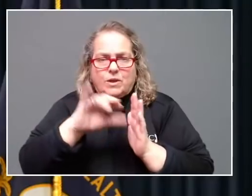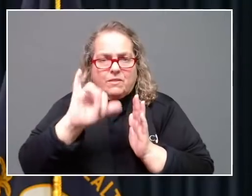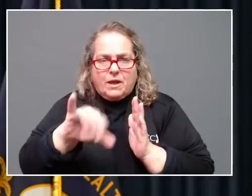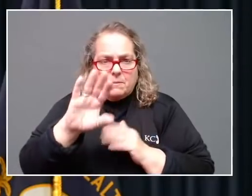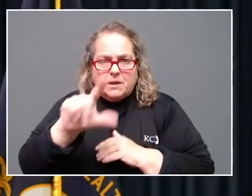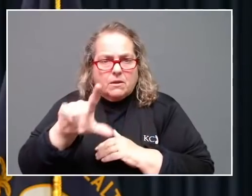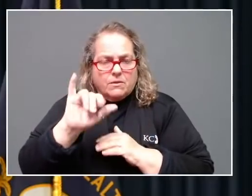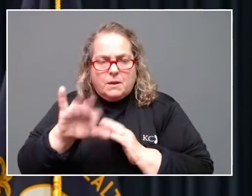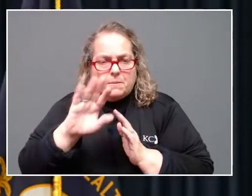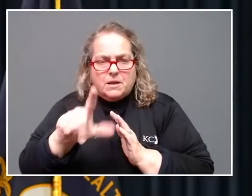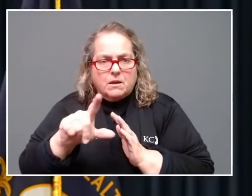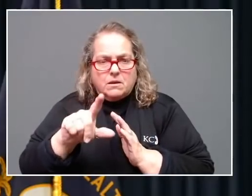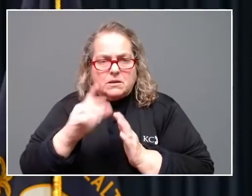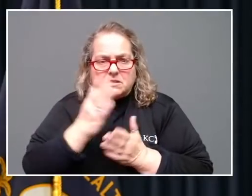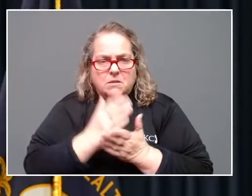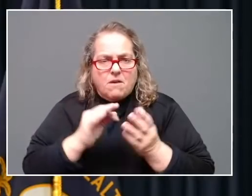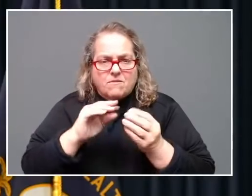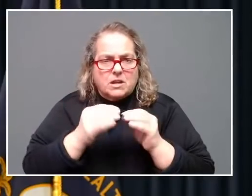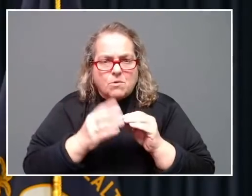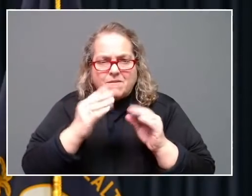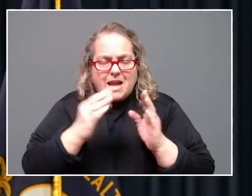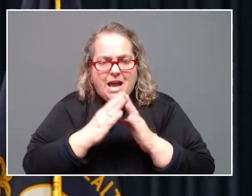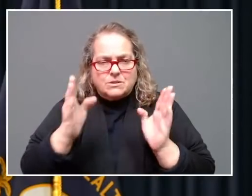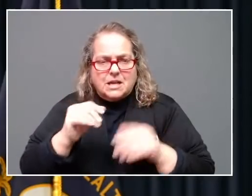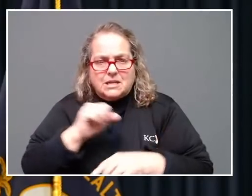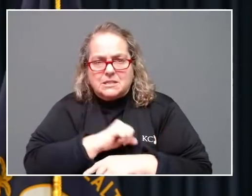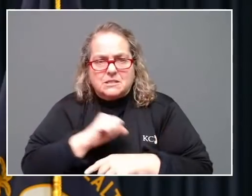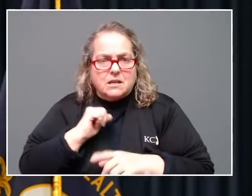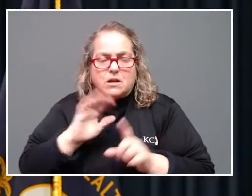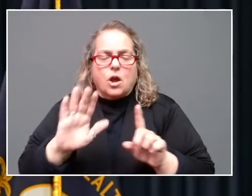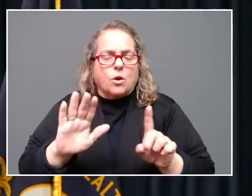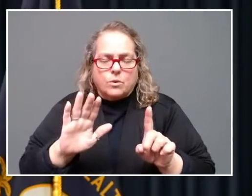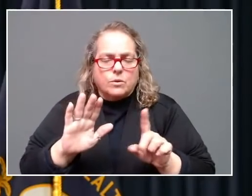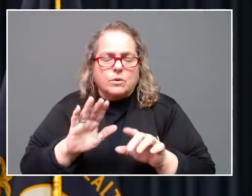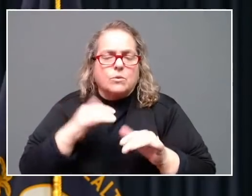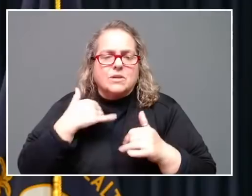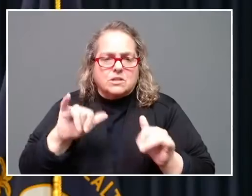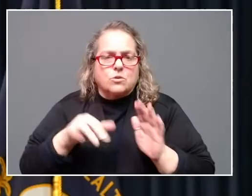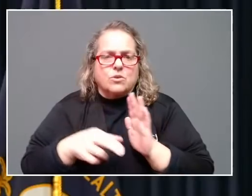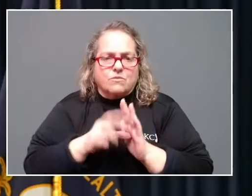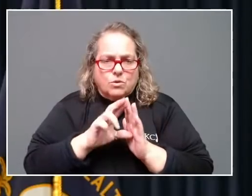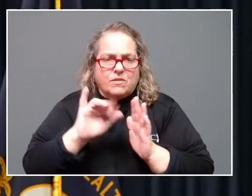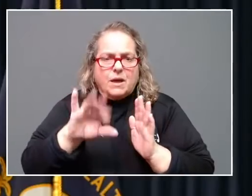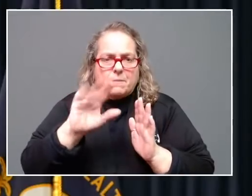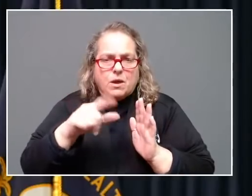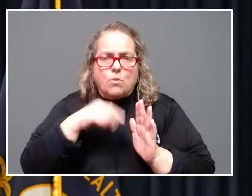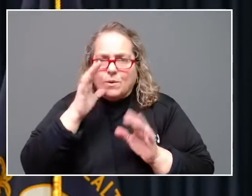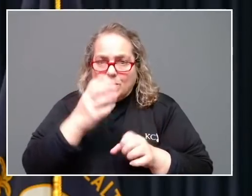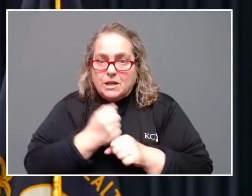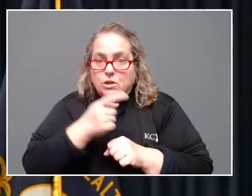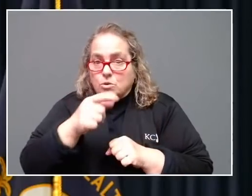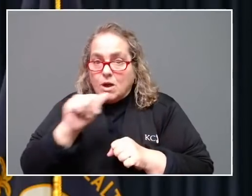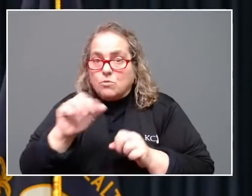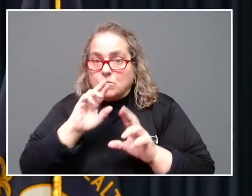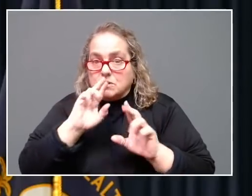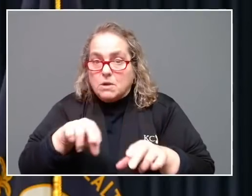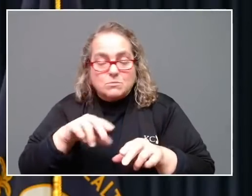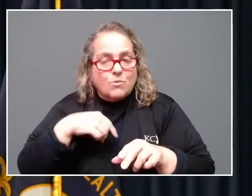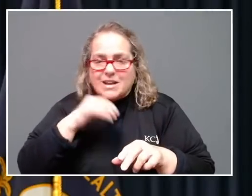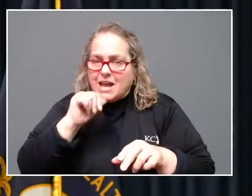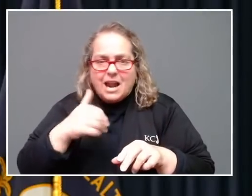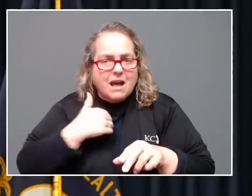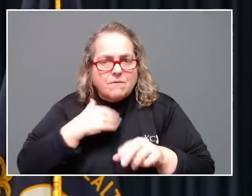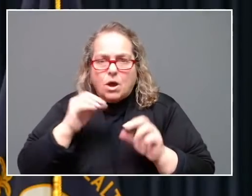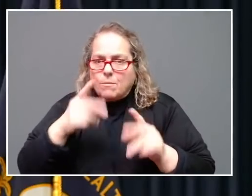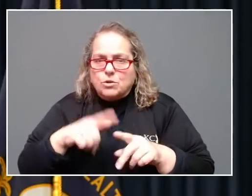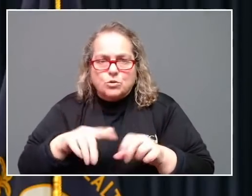bill. Some of the numbers, House and Senate. We're still reviewing. We'll get you a response, but haven't had an opportunity to fully